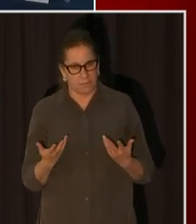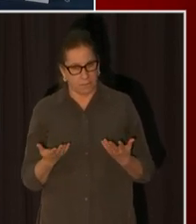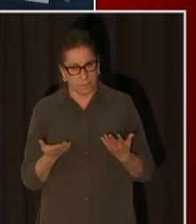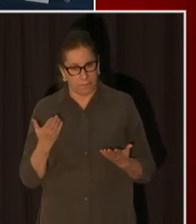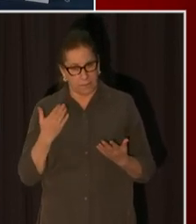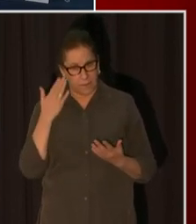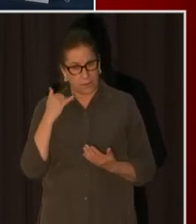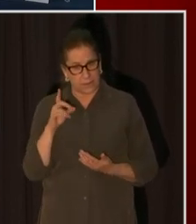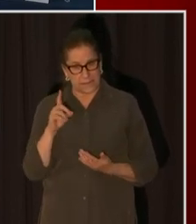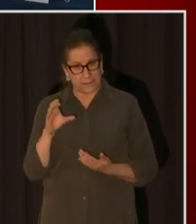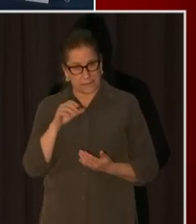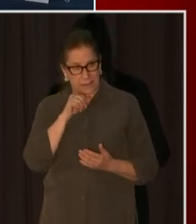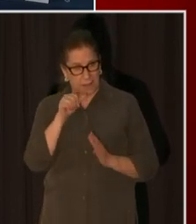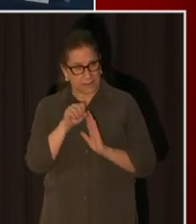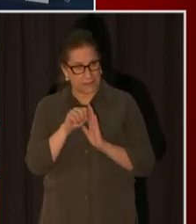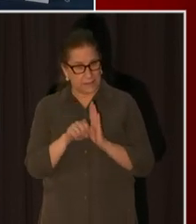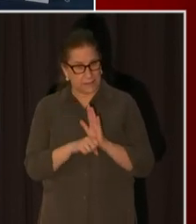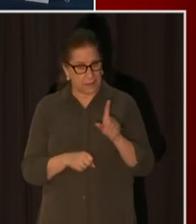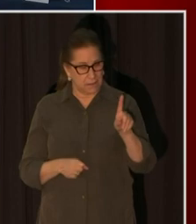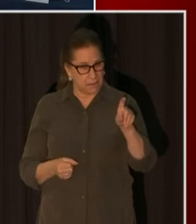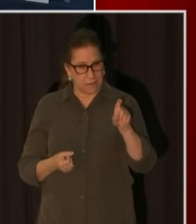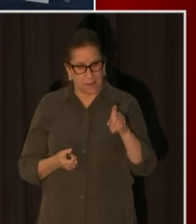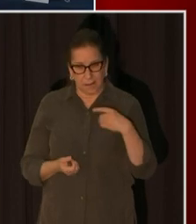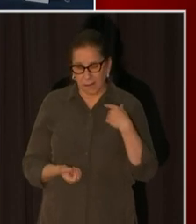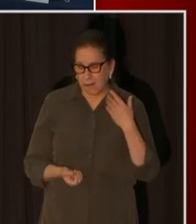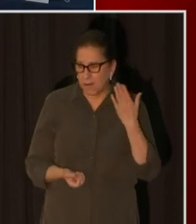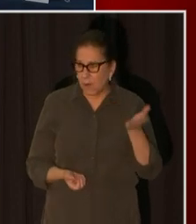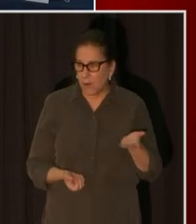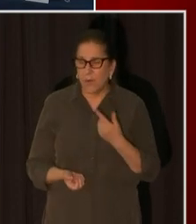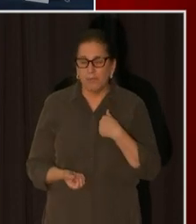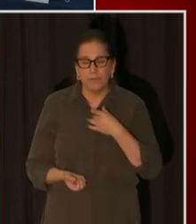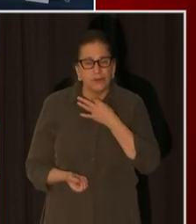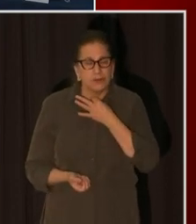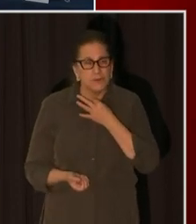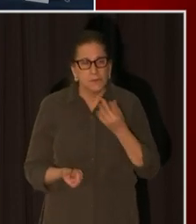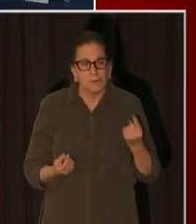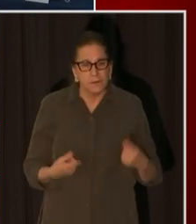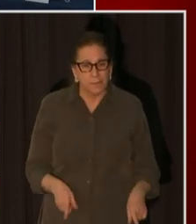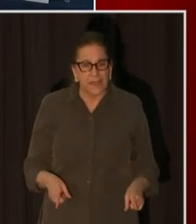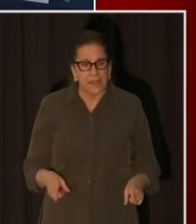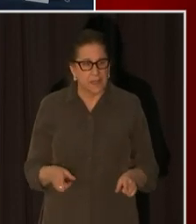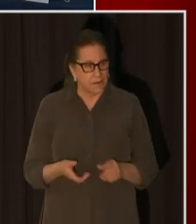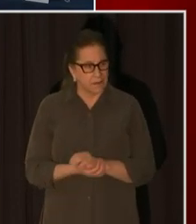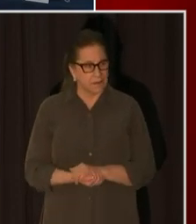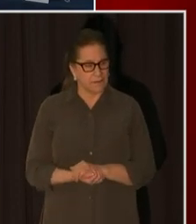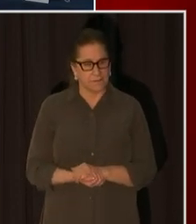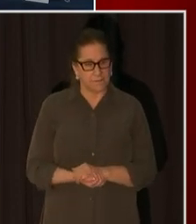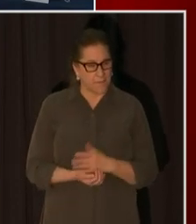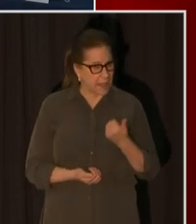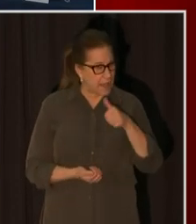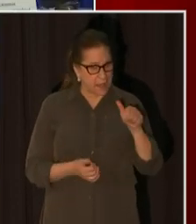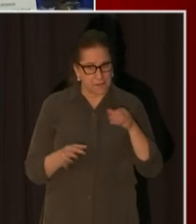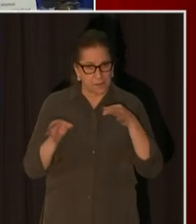or again, we will be right back where we are. And the only way we're going to get there is together.